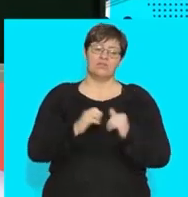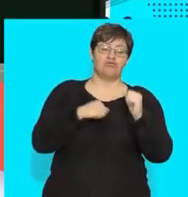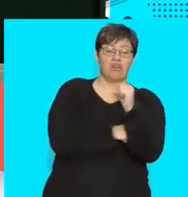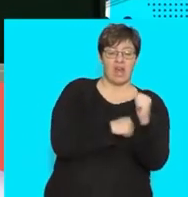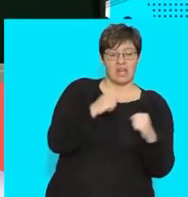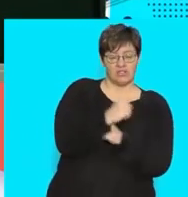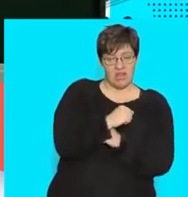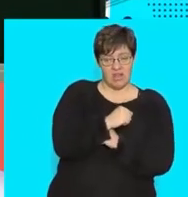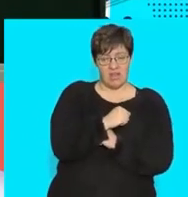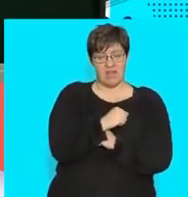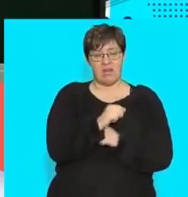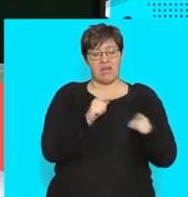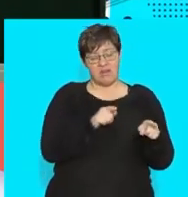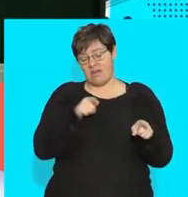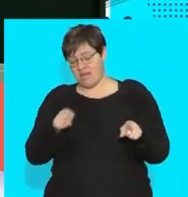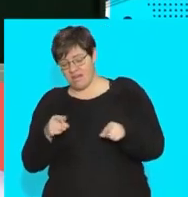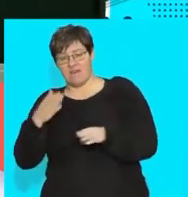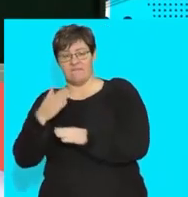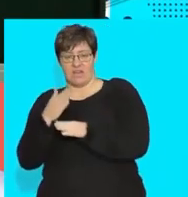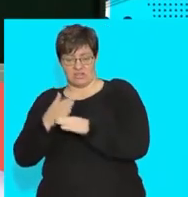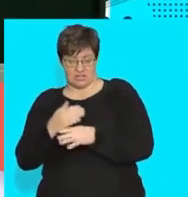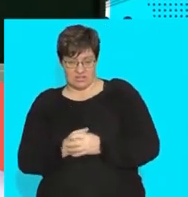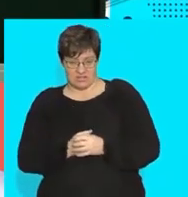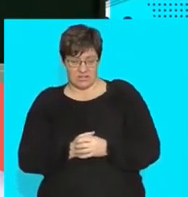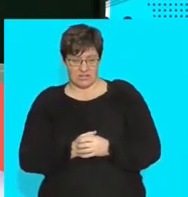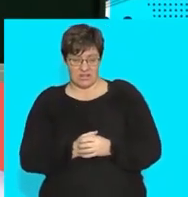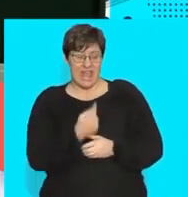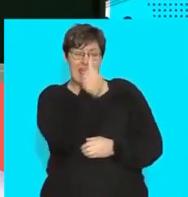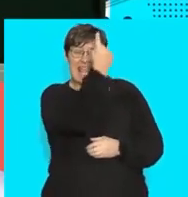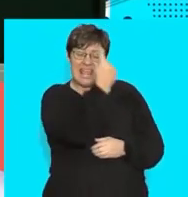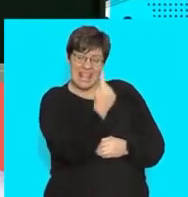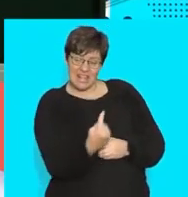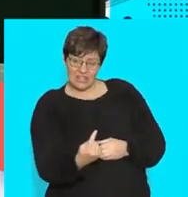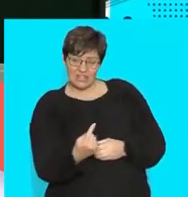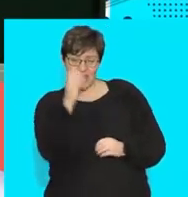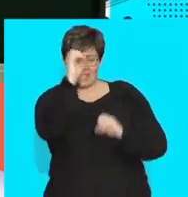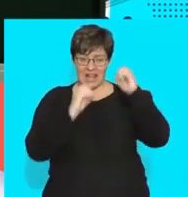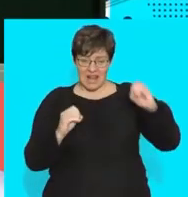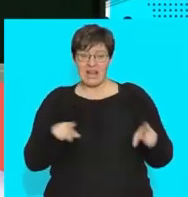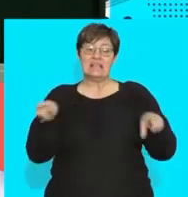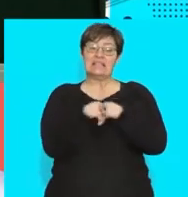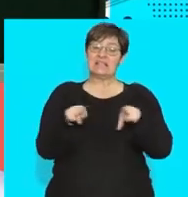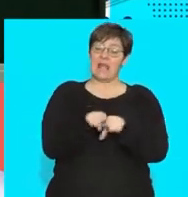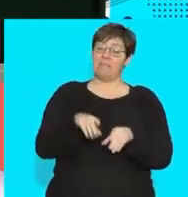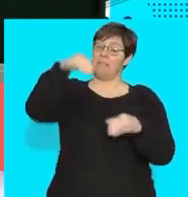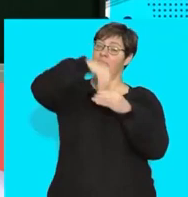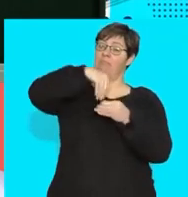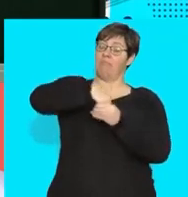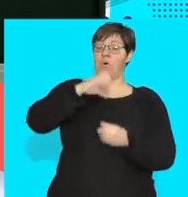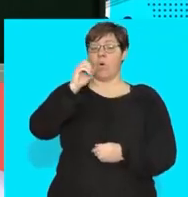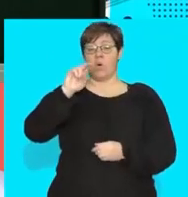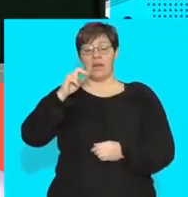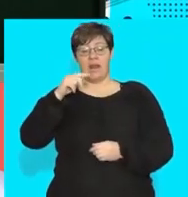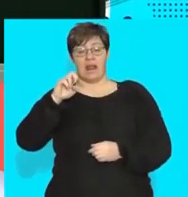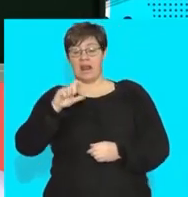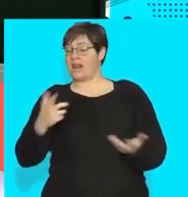Structure versus function. Not every single cell might have the same organelle. It